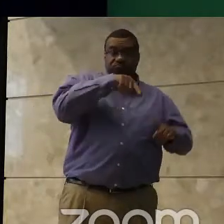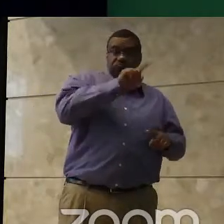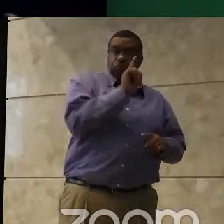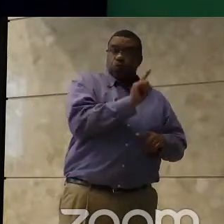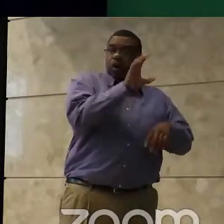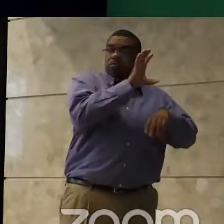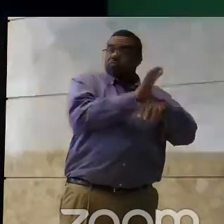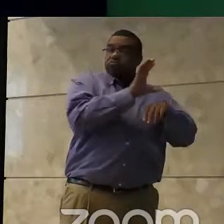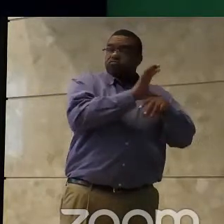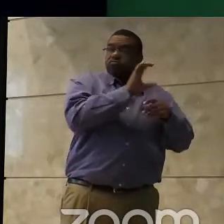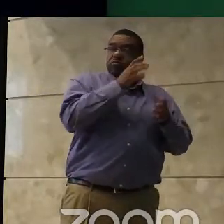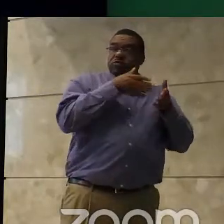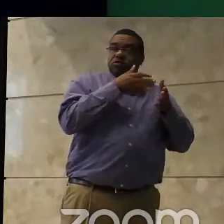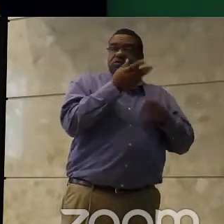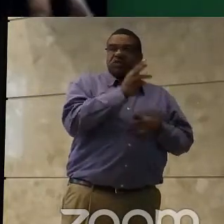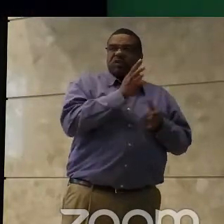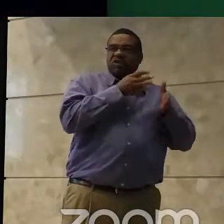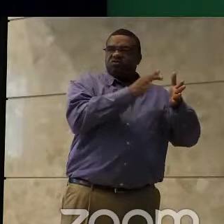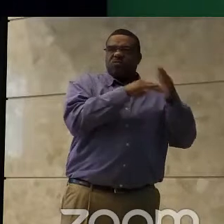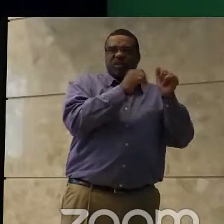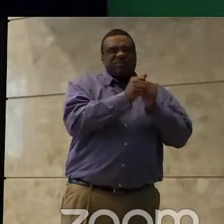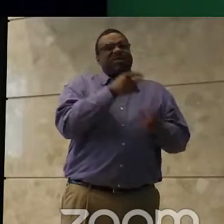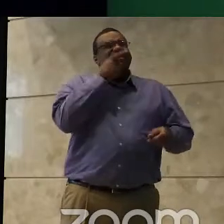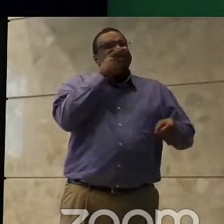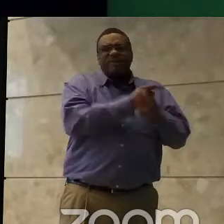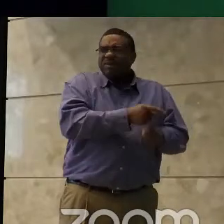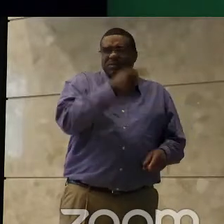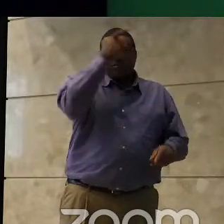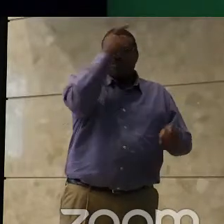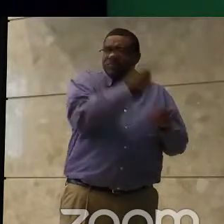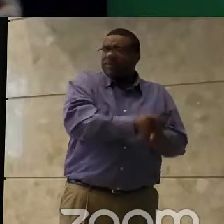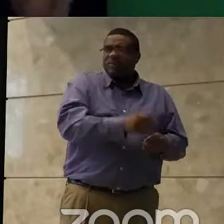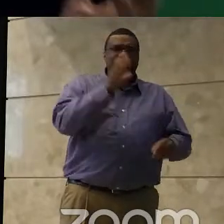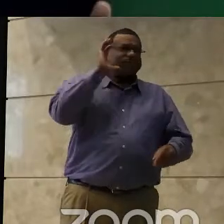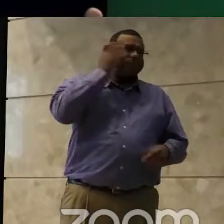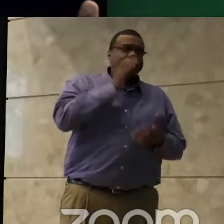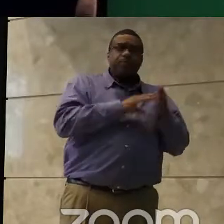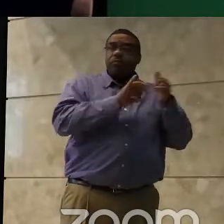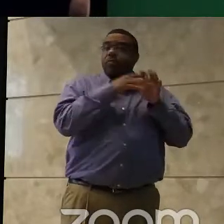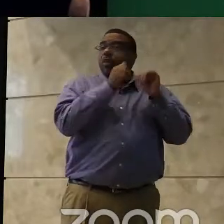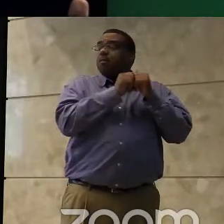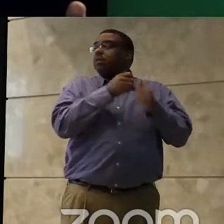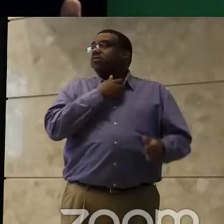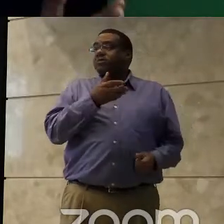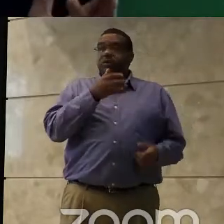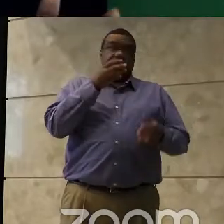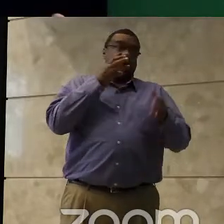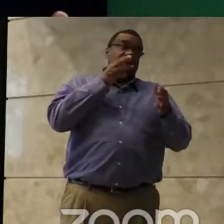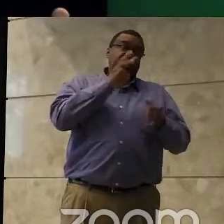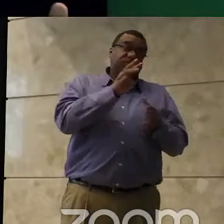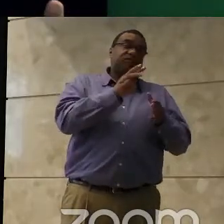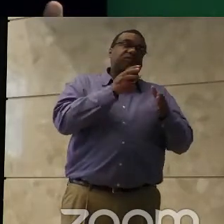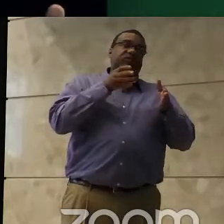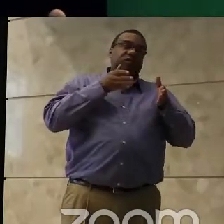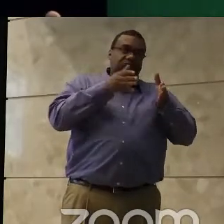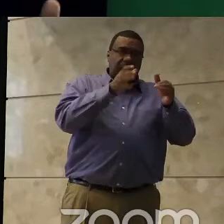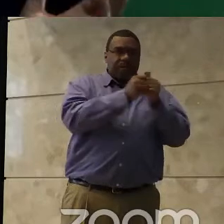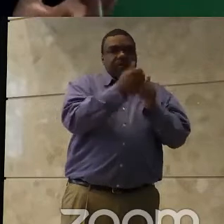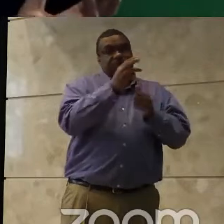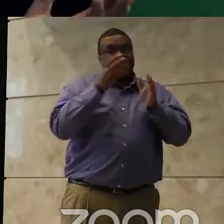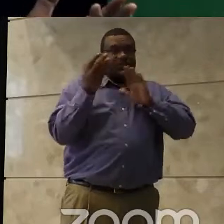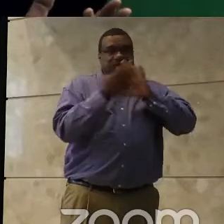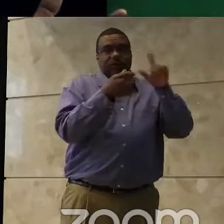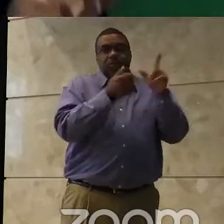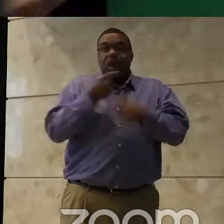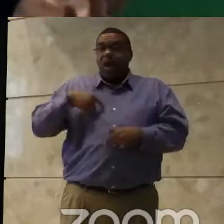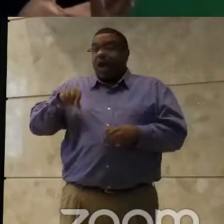sisters and brothers, our cousins. And one was at 6th Avenue and 16th Street South. Our church, theirs was 6th Avenue and